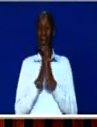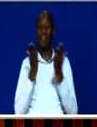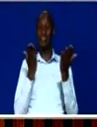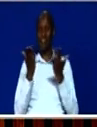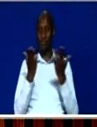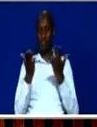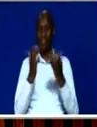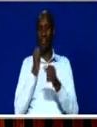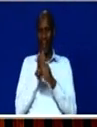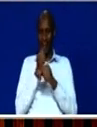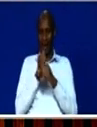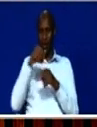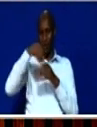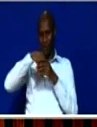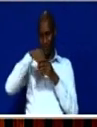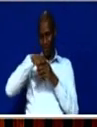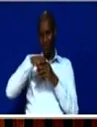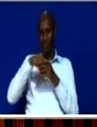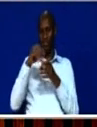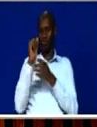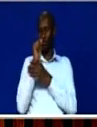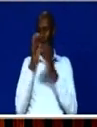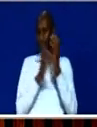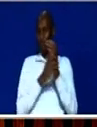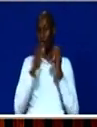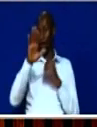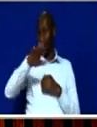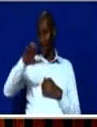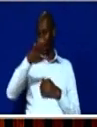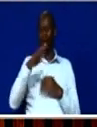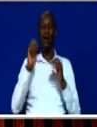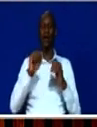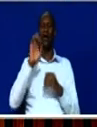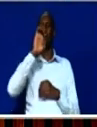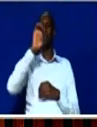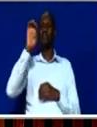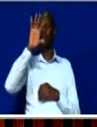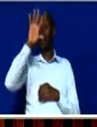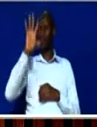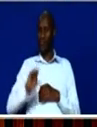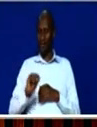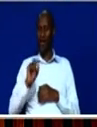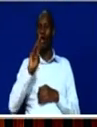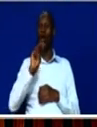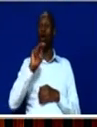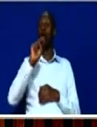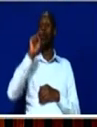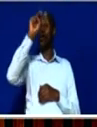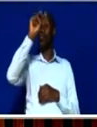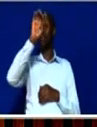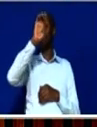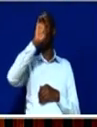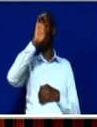given geographical area. It could be within East Africa, within North Africa, West Africa,